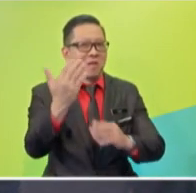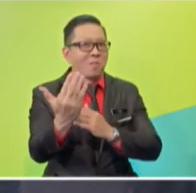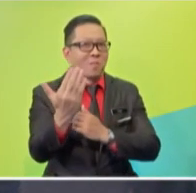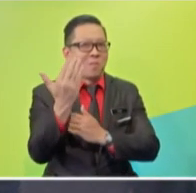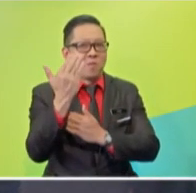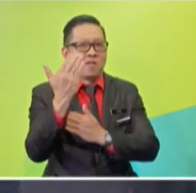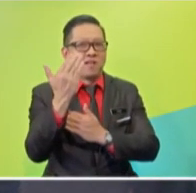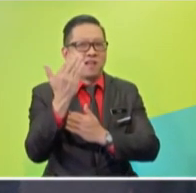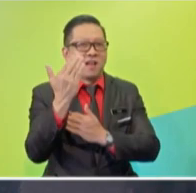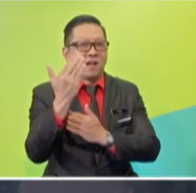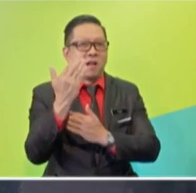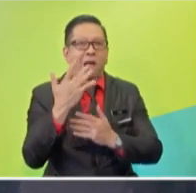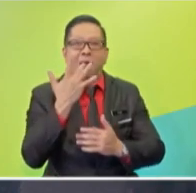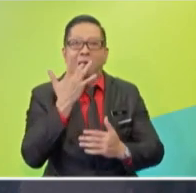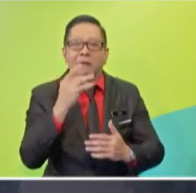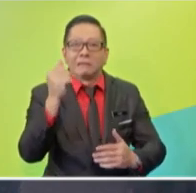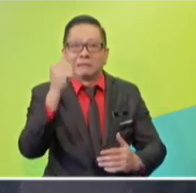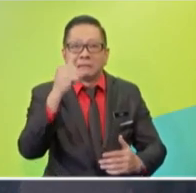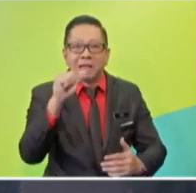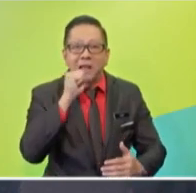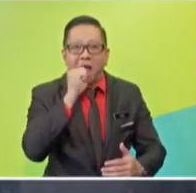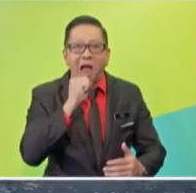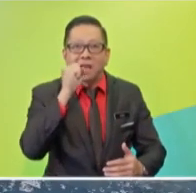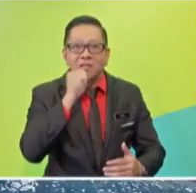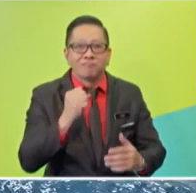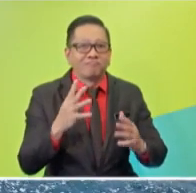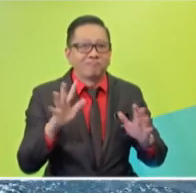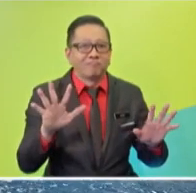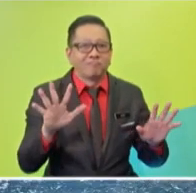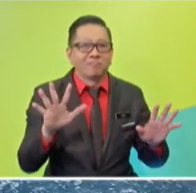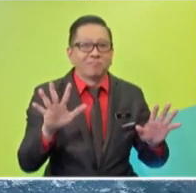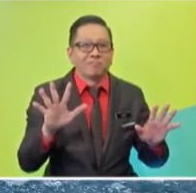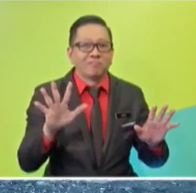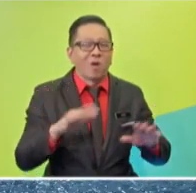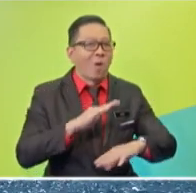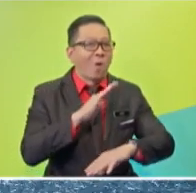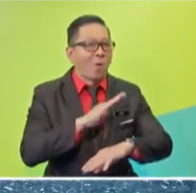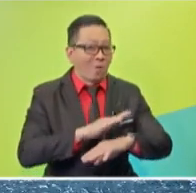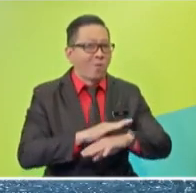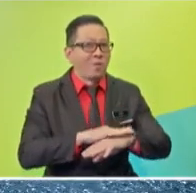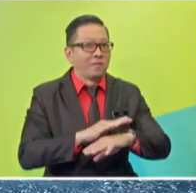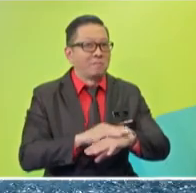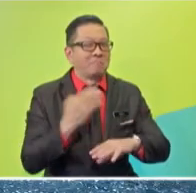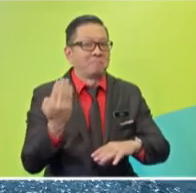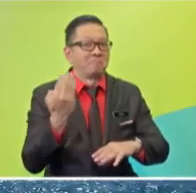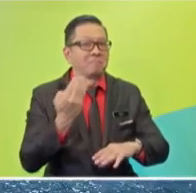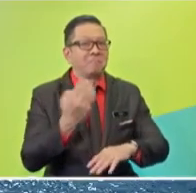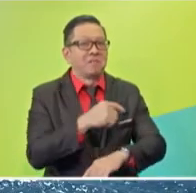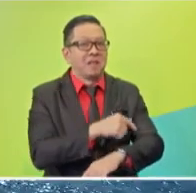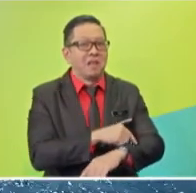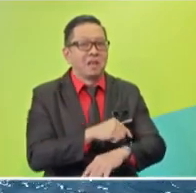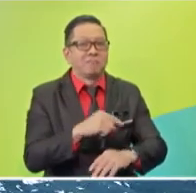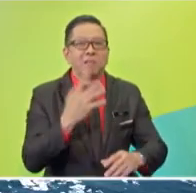she's already tasted 10 ice creams. On a typical day, she tastes 20